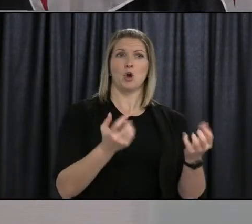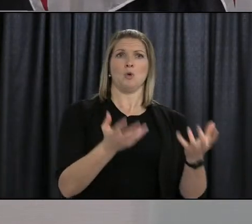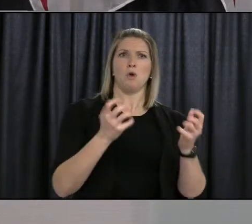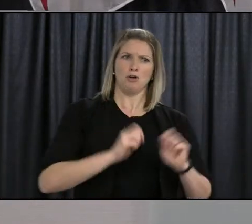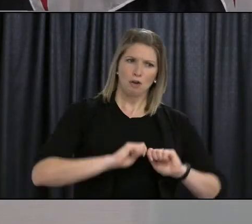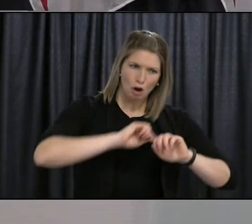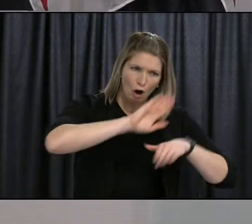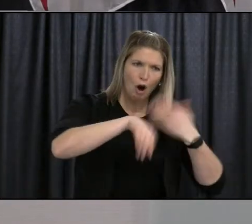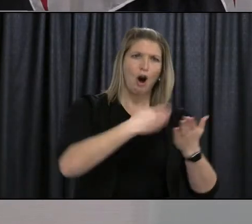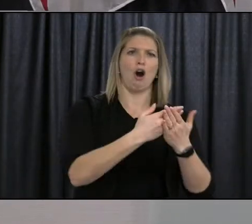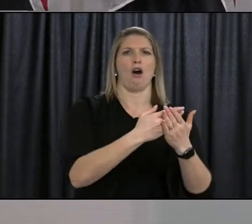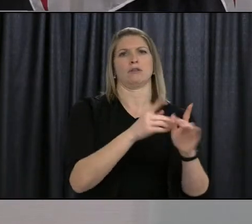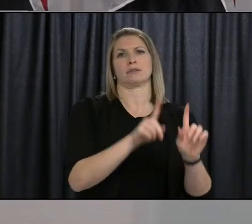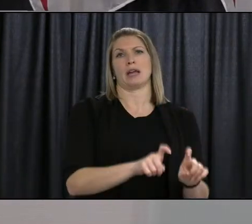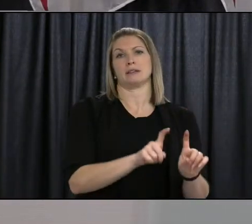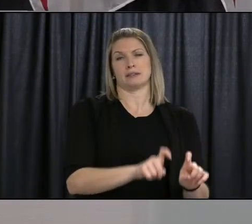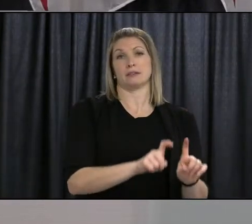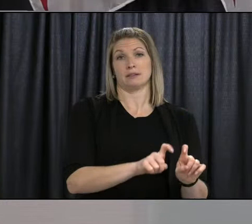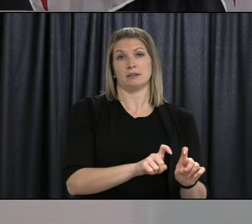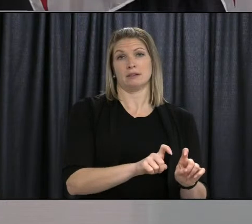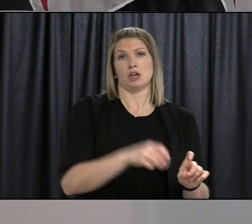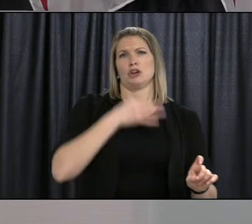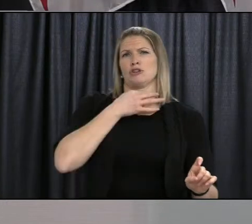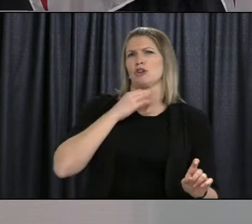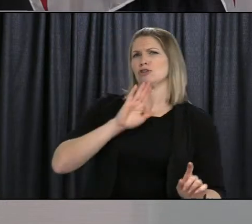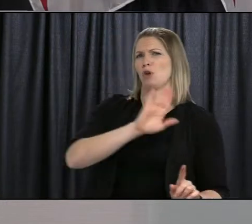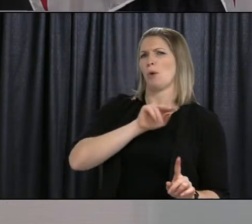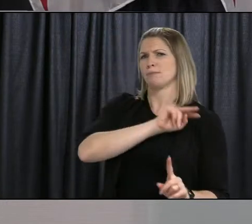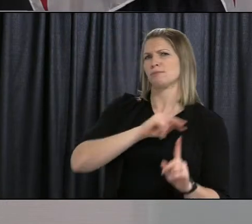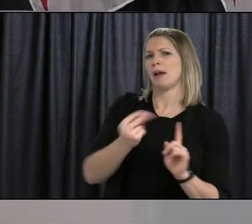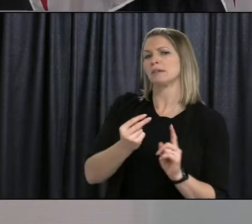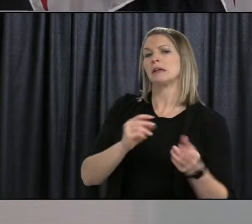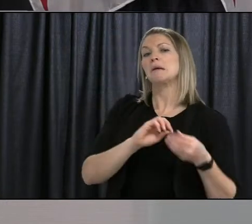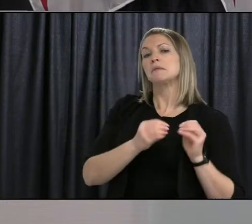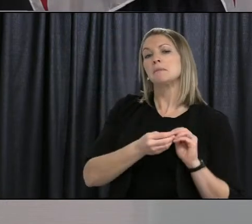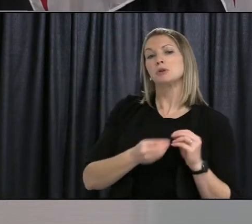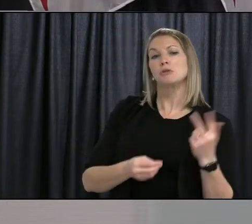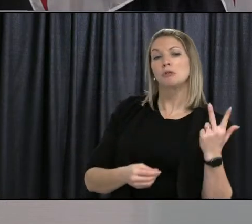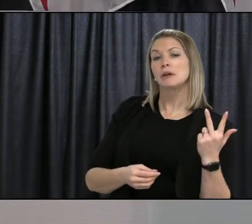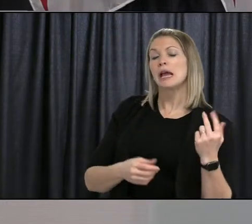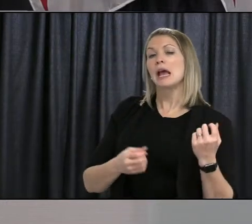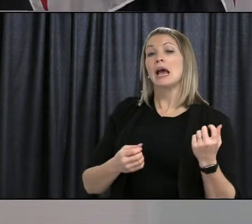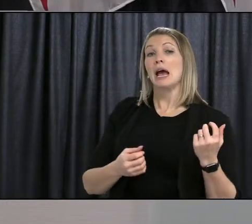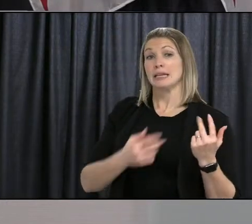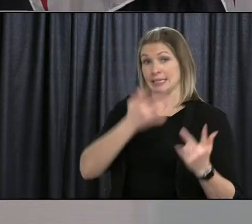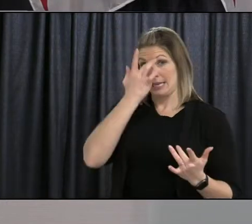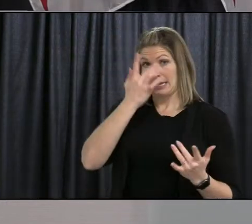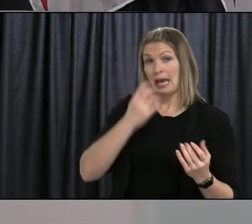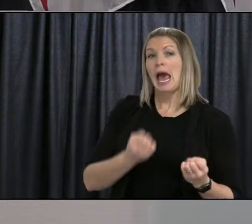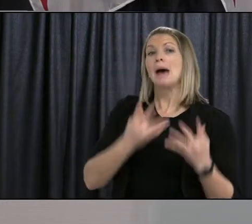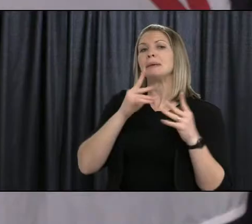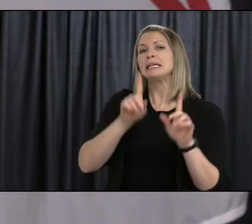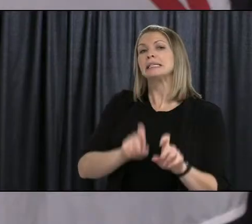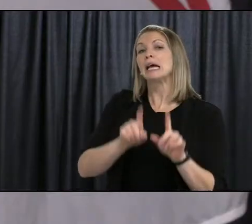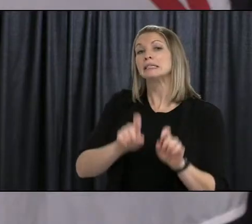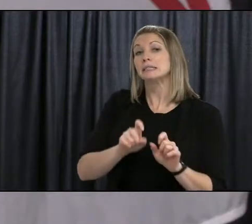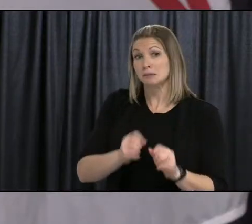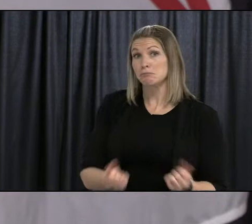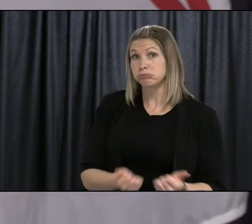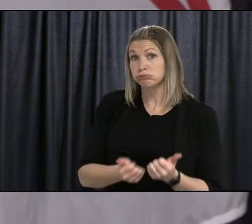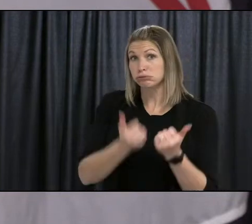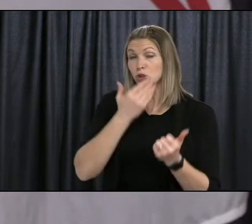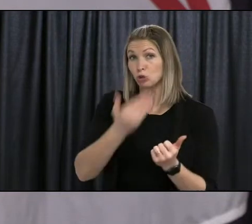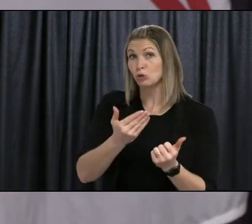tested. I was just curious about what have you seen so far in terms of numbers of people coming forward to get tested thus far? I think there